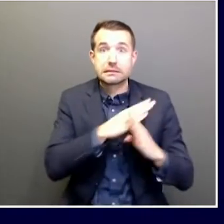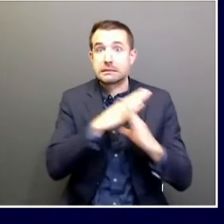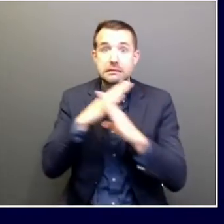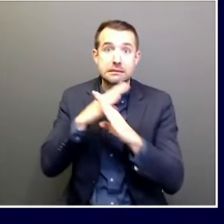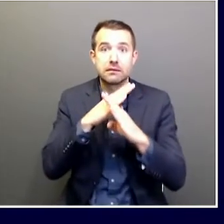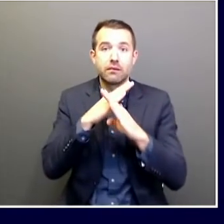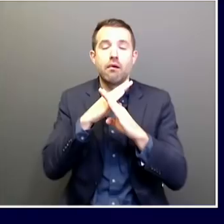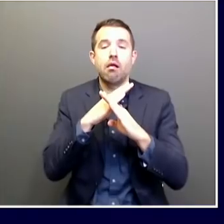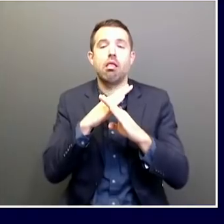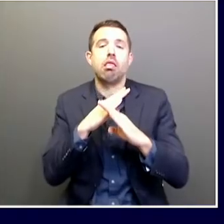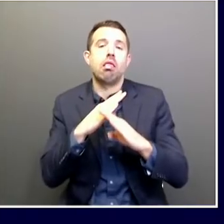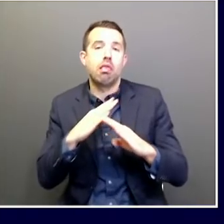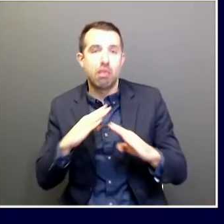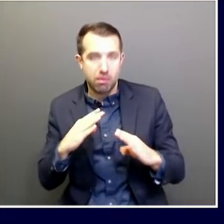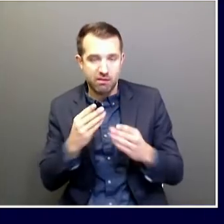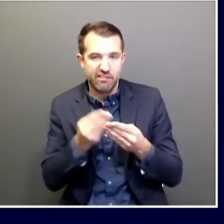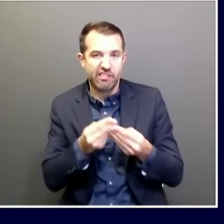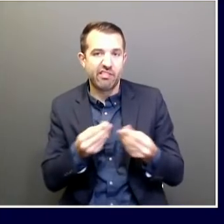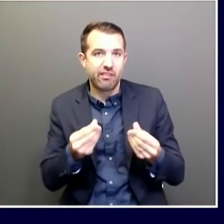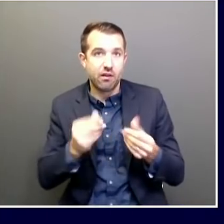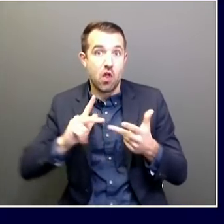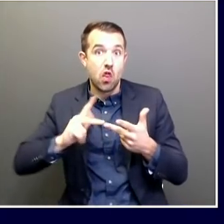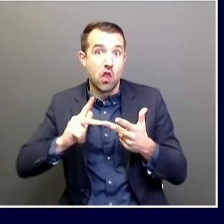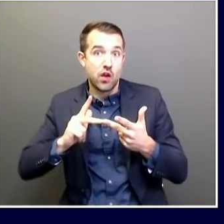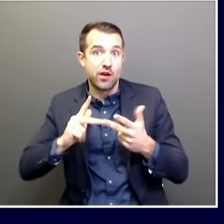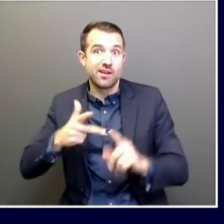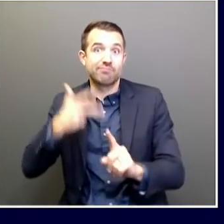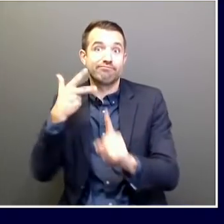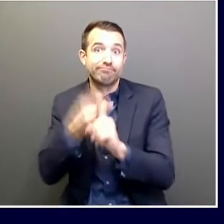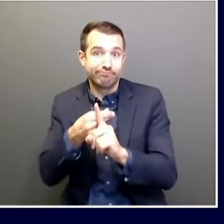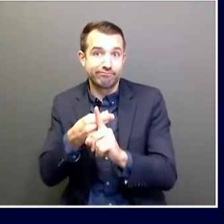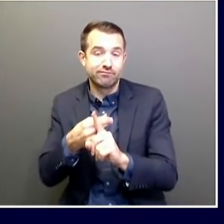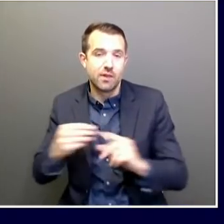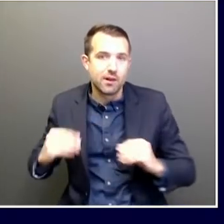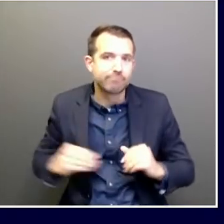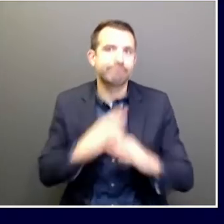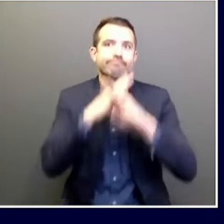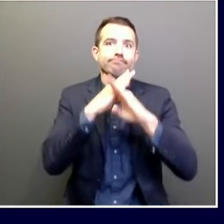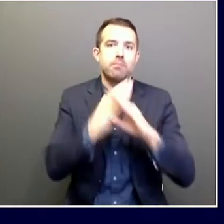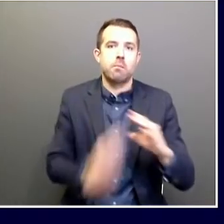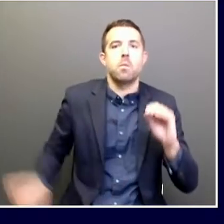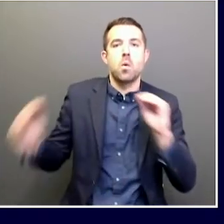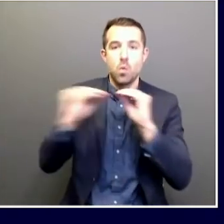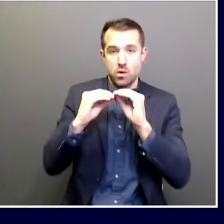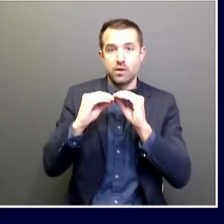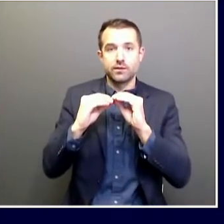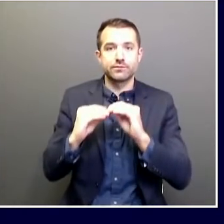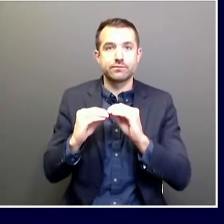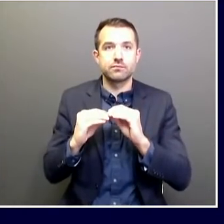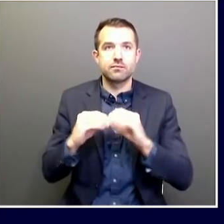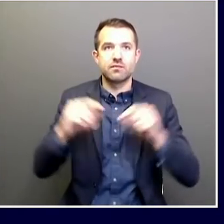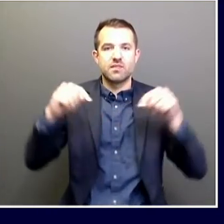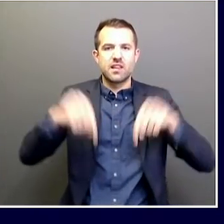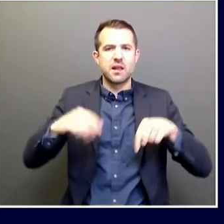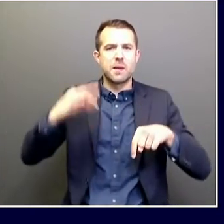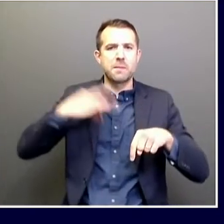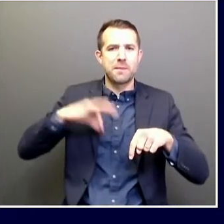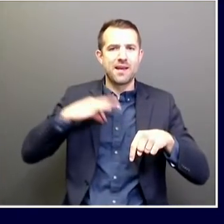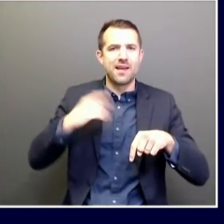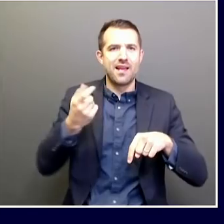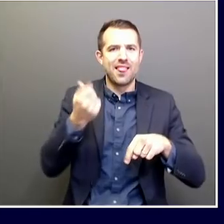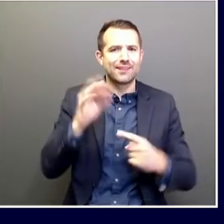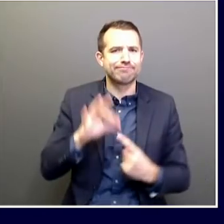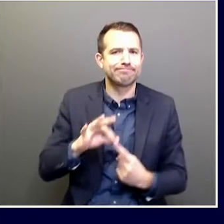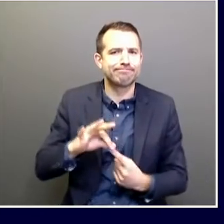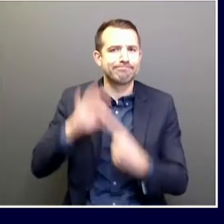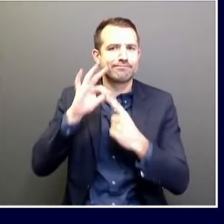happens with many vaccines. But here in Maine, our circumstances are interesting and unique in this sense. In